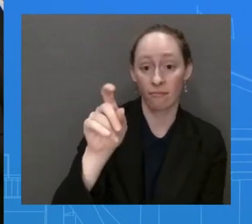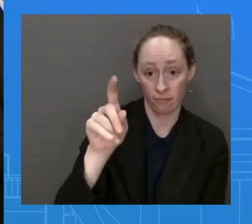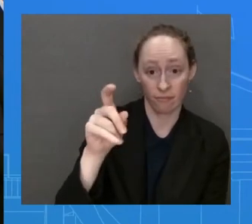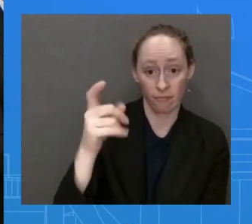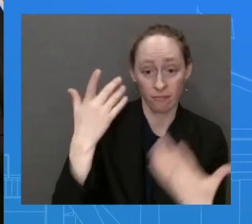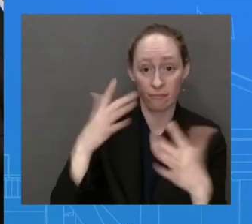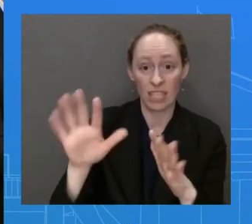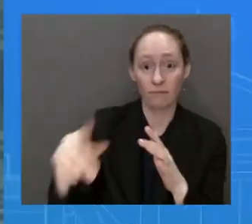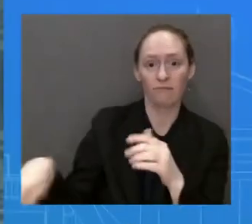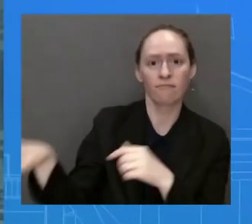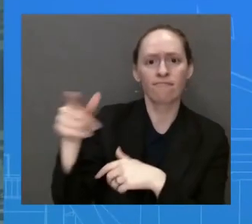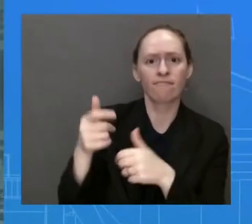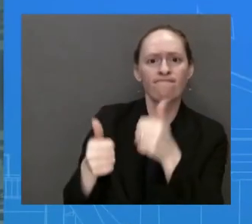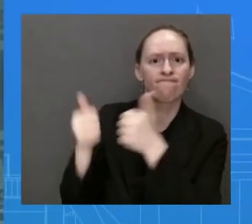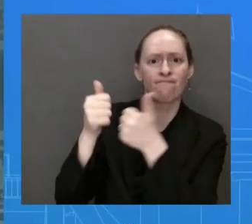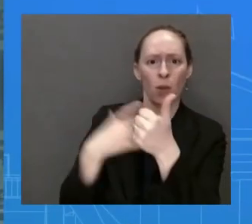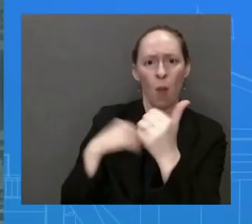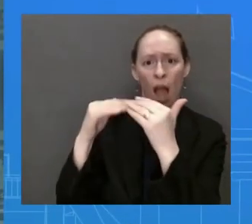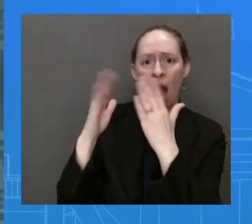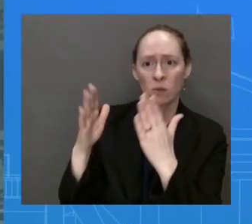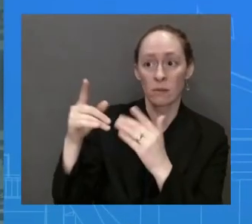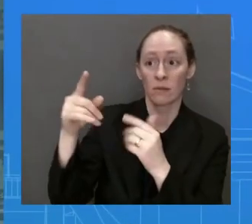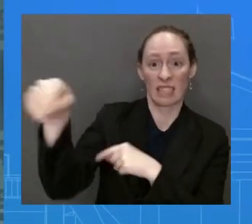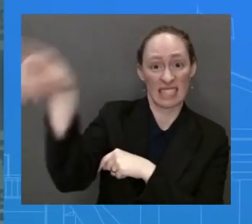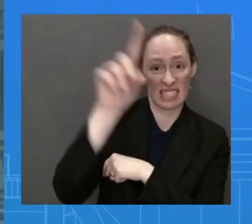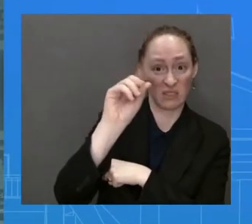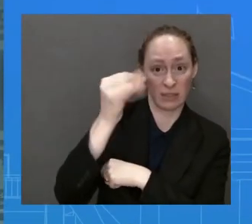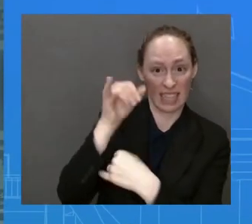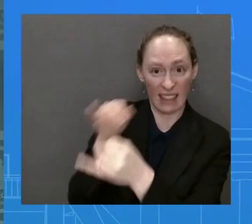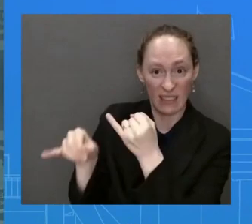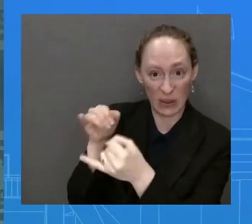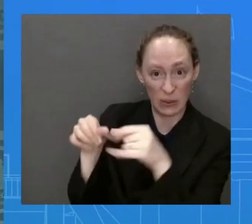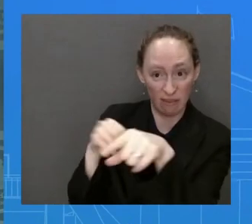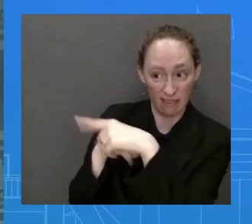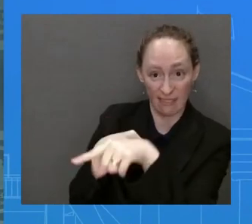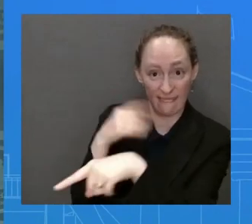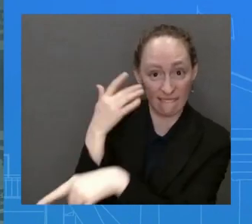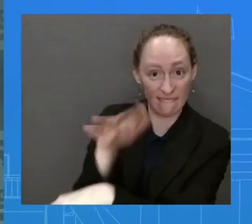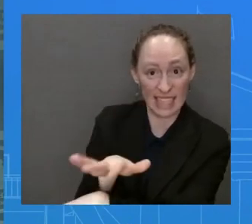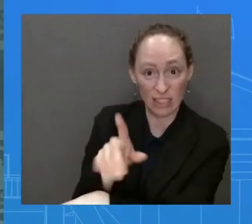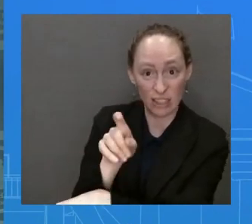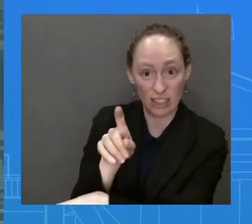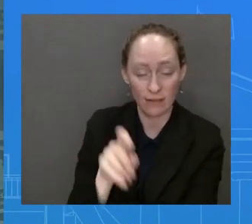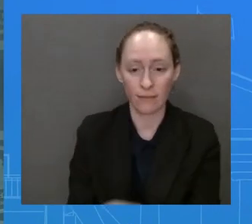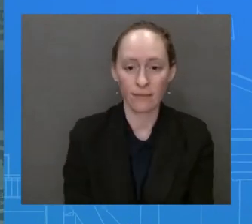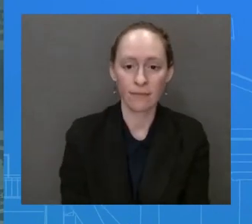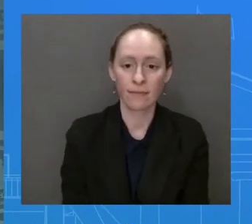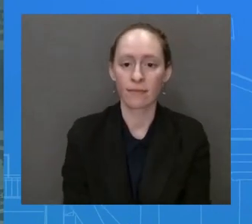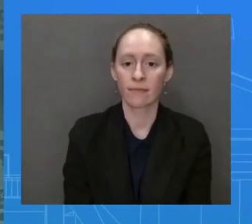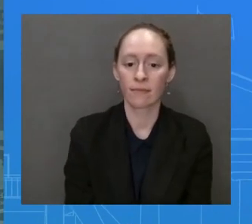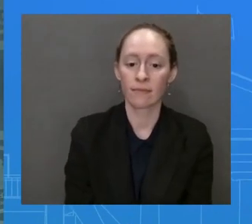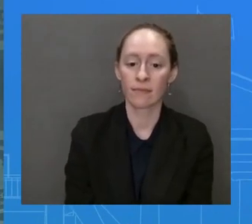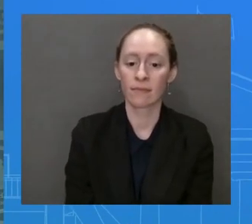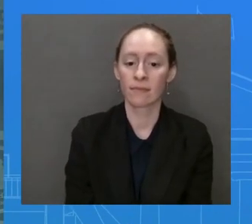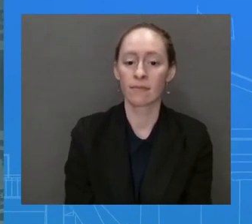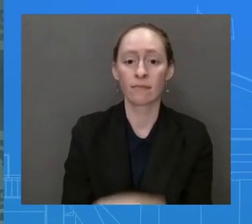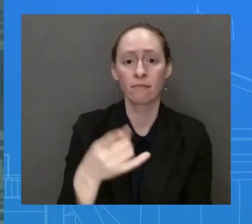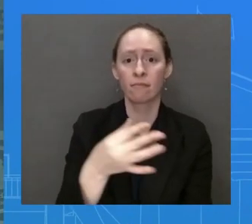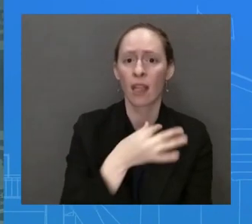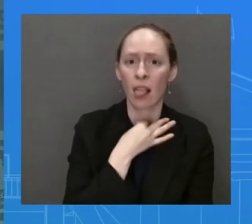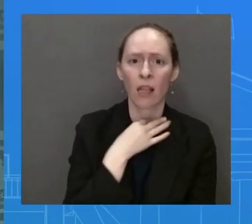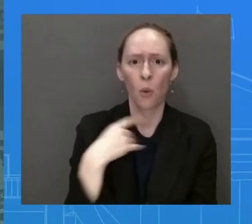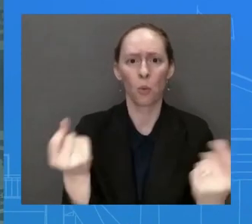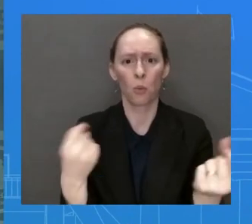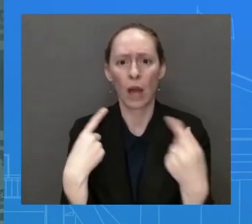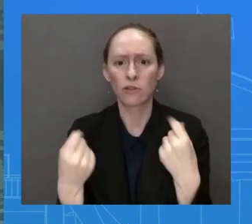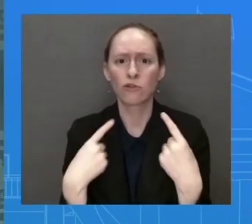classified documents? So what I'll say from here is any questions that we may have about the review, about the process, I would refer